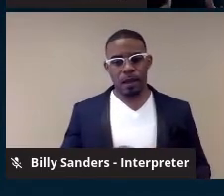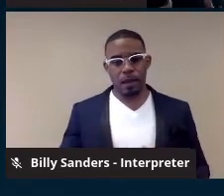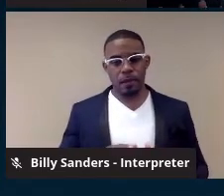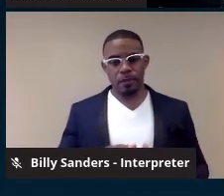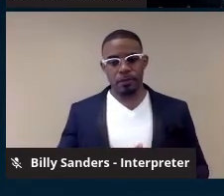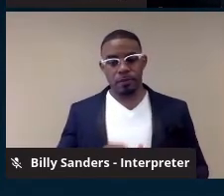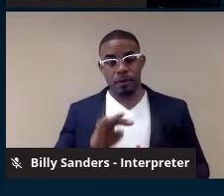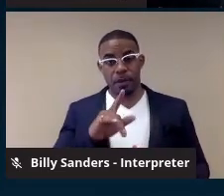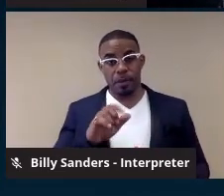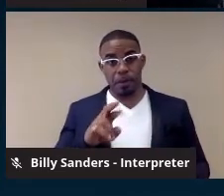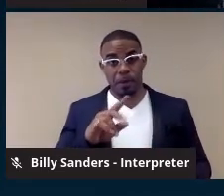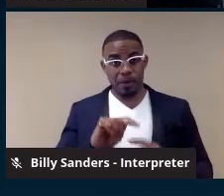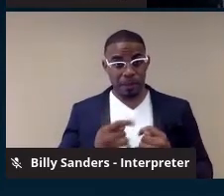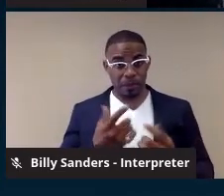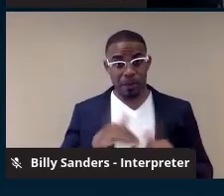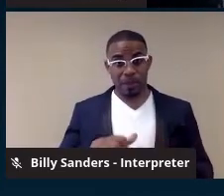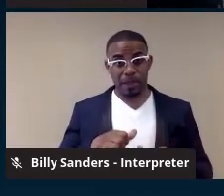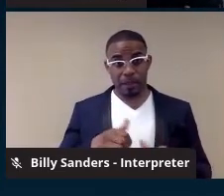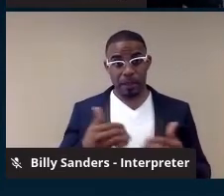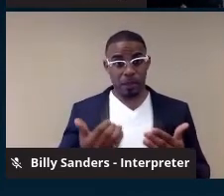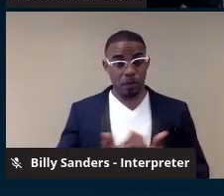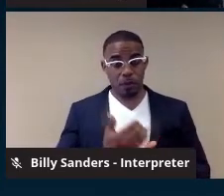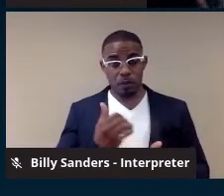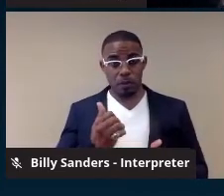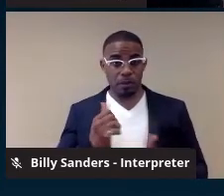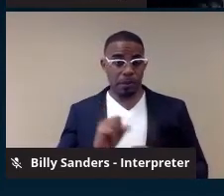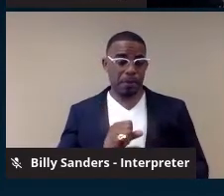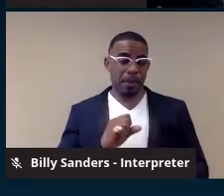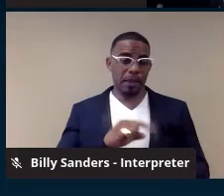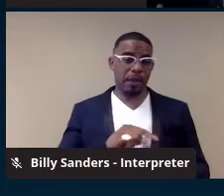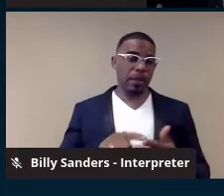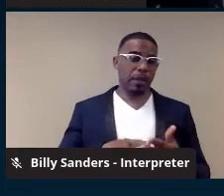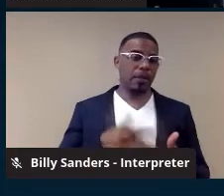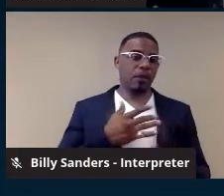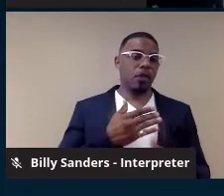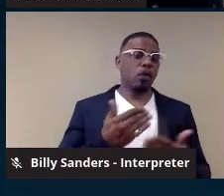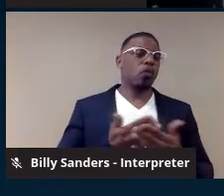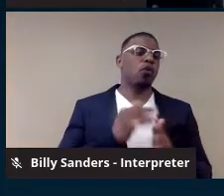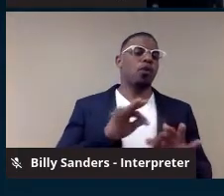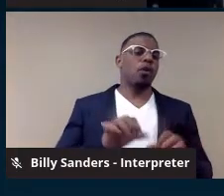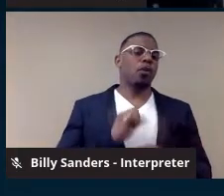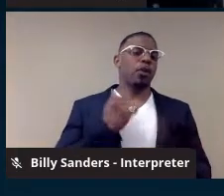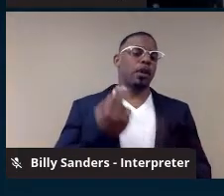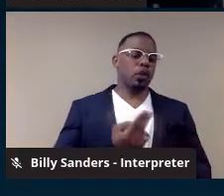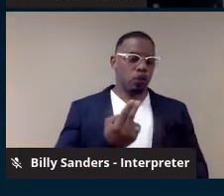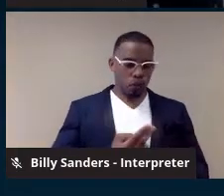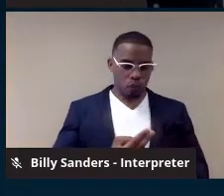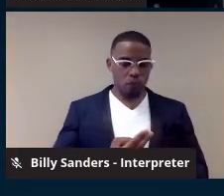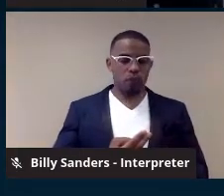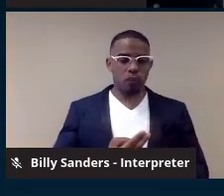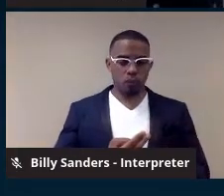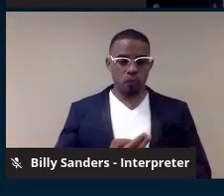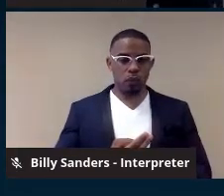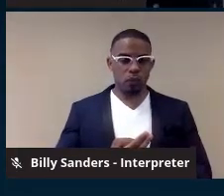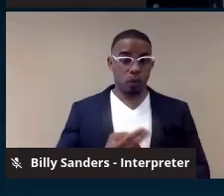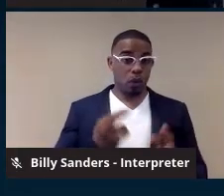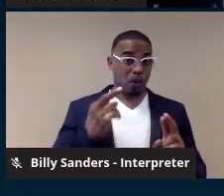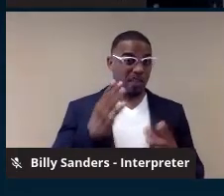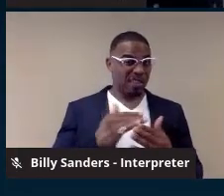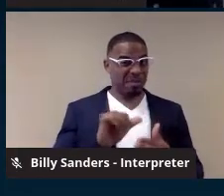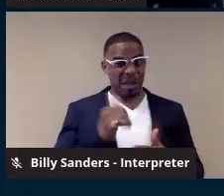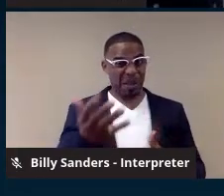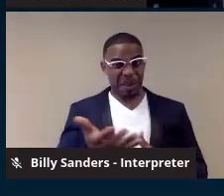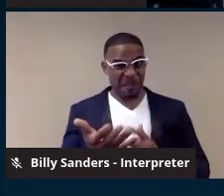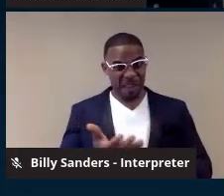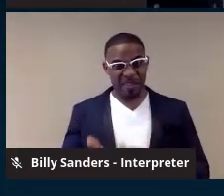the Blazor team are trying to take it beyond just web and to make it a kind of full framework that we can use, hopefully on some other